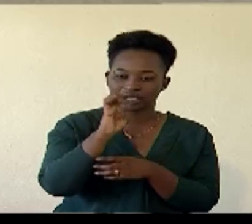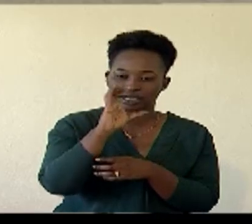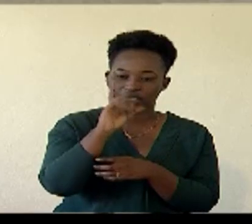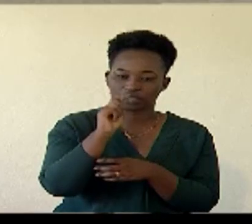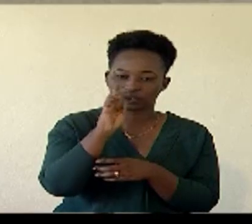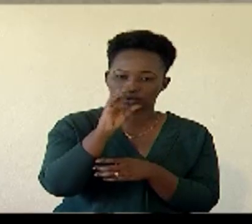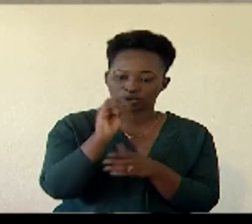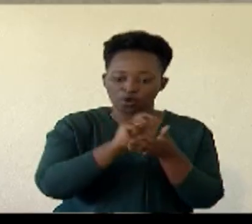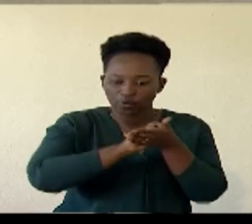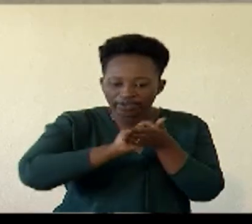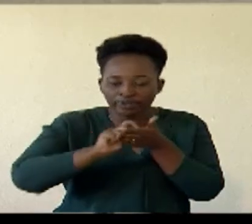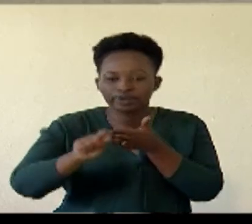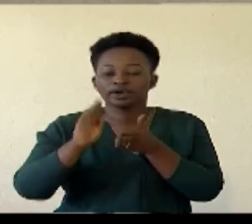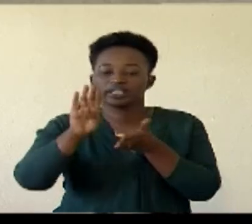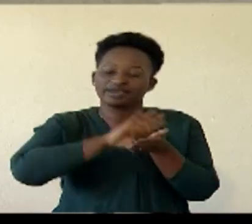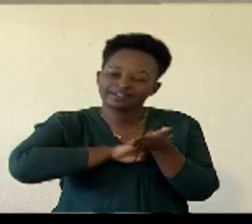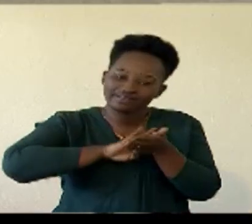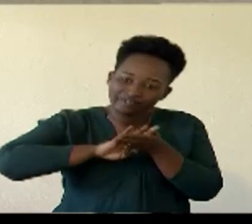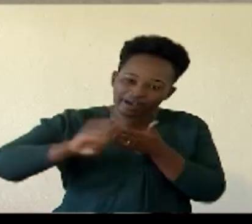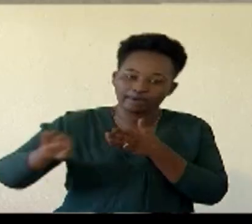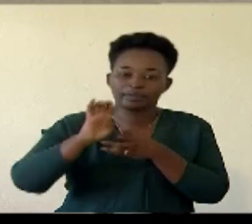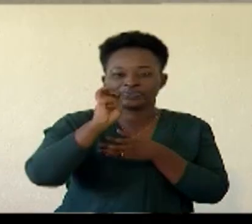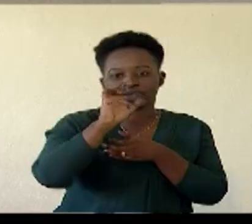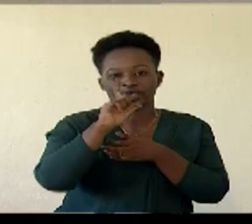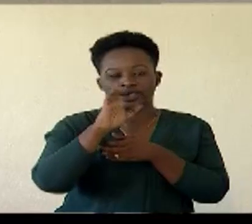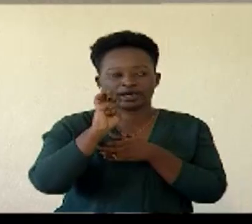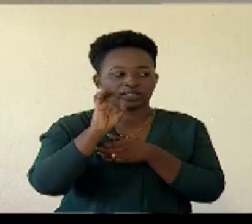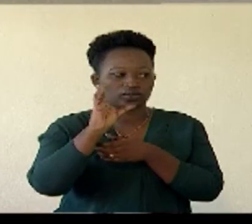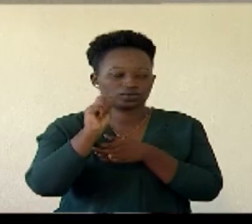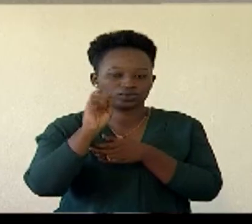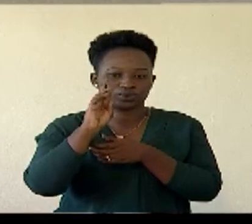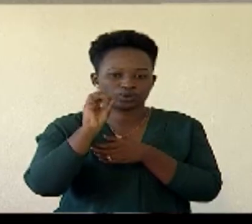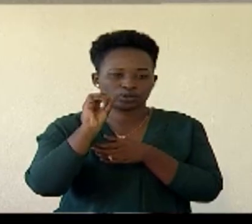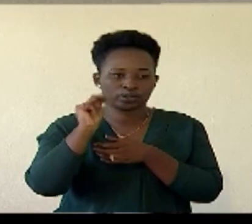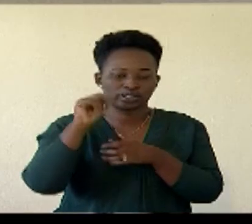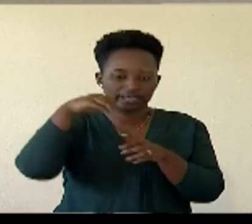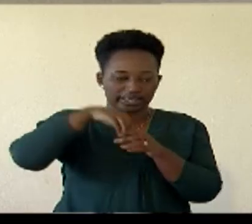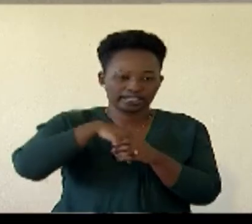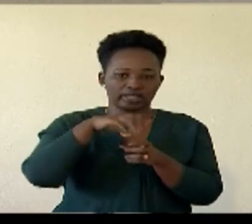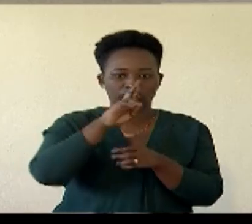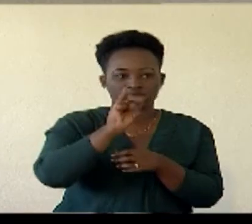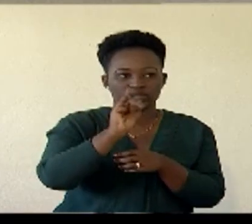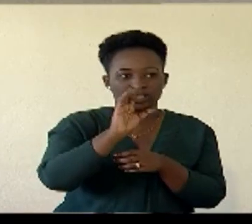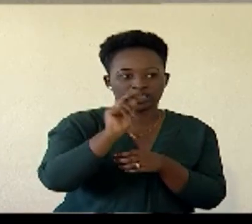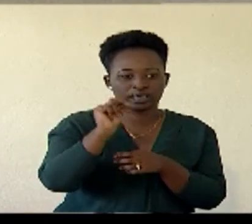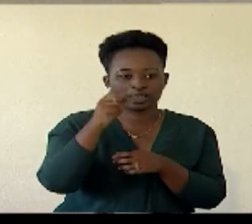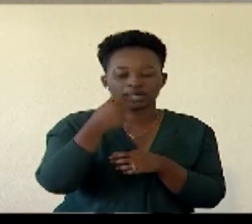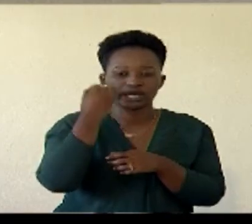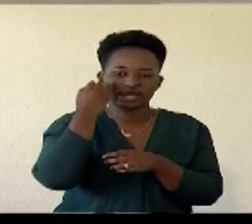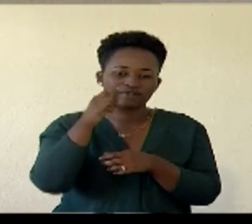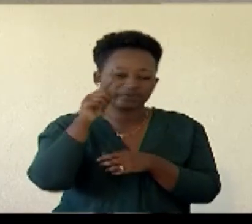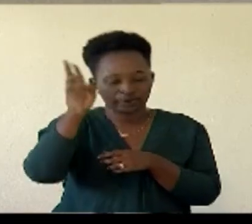withdrawing group. It removes the electron within the ring. And therefore, if you remember the effect of these